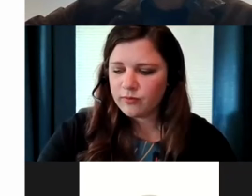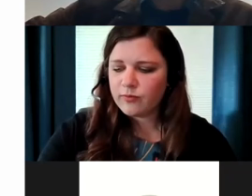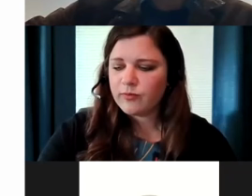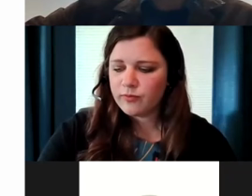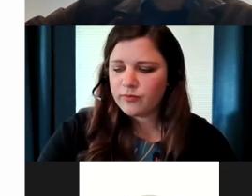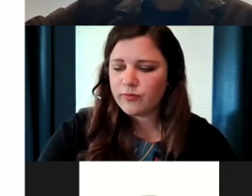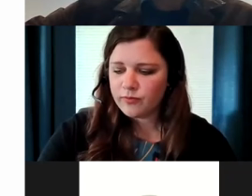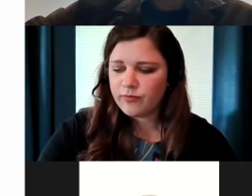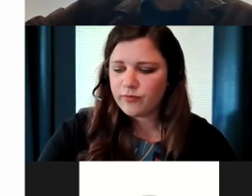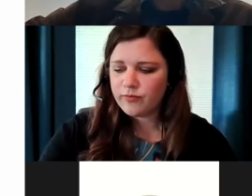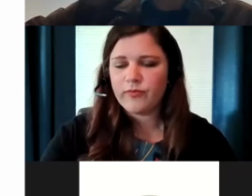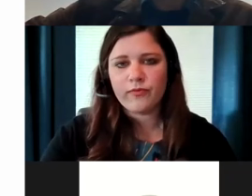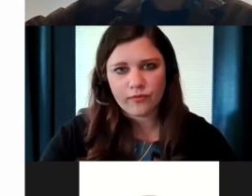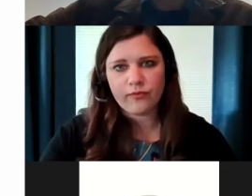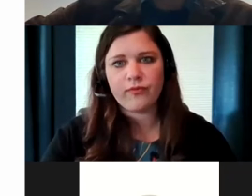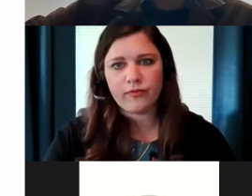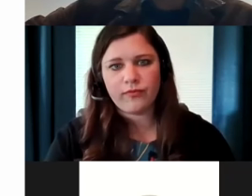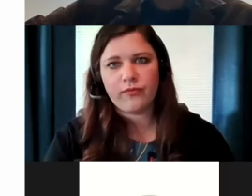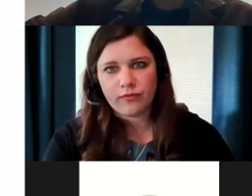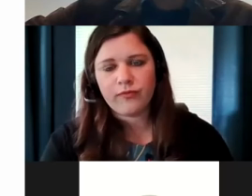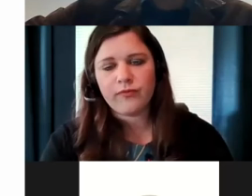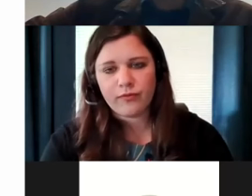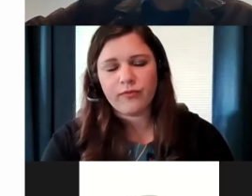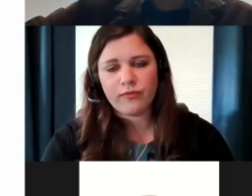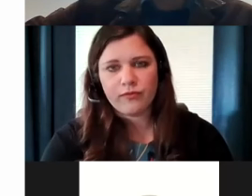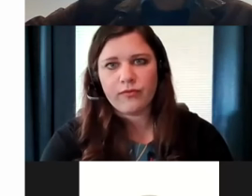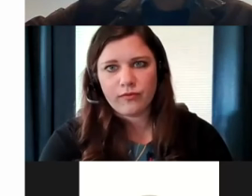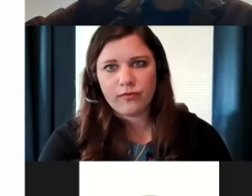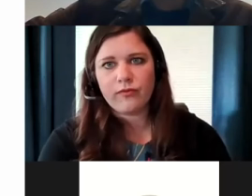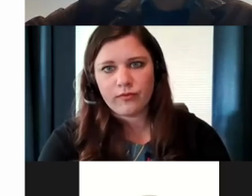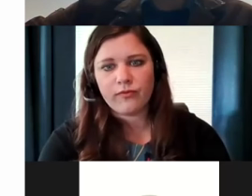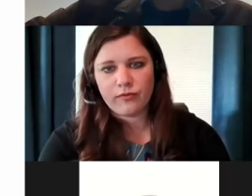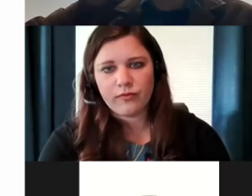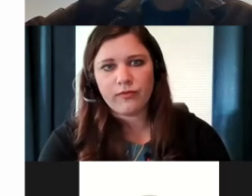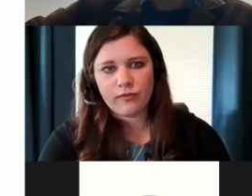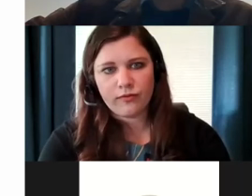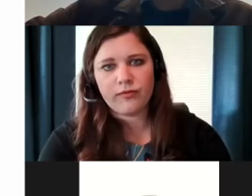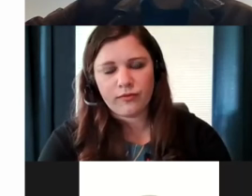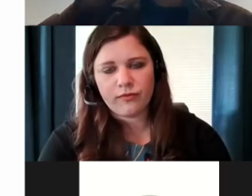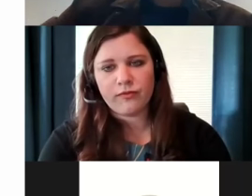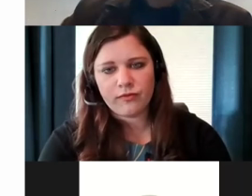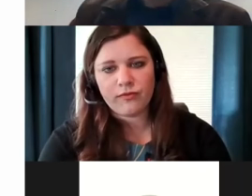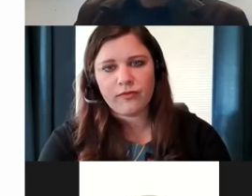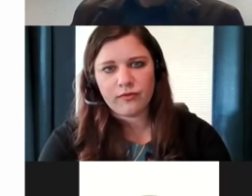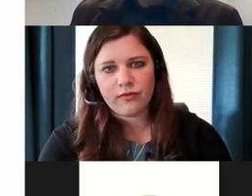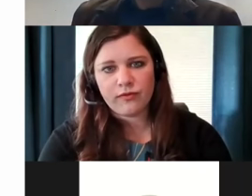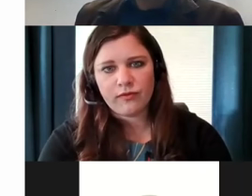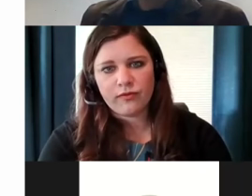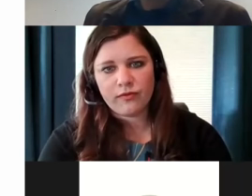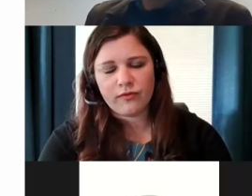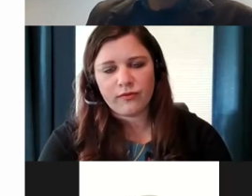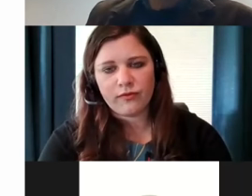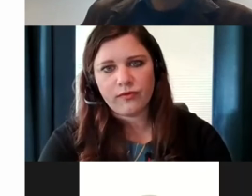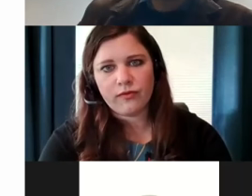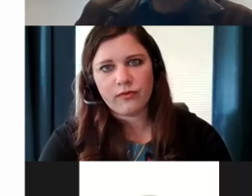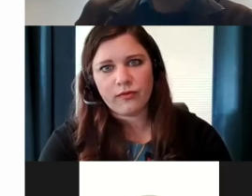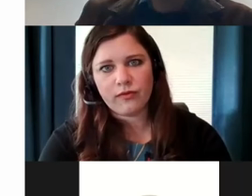sure that our partnerships for internet access is something that our families are able to engage and get connected with.